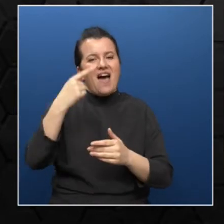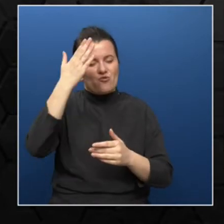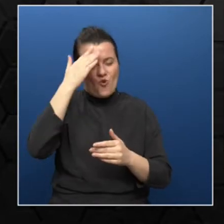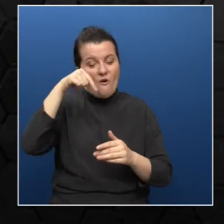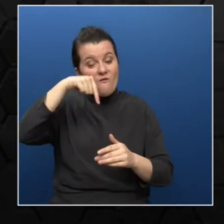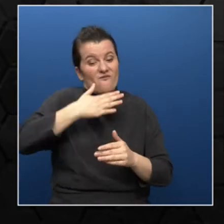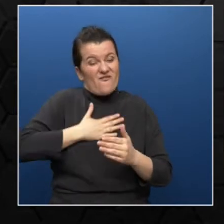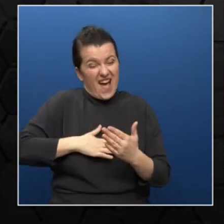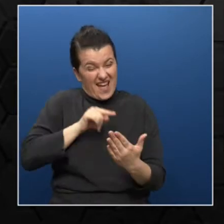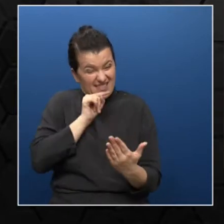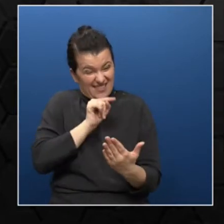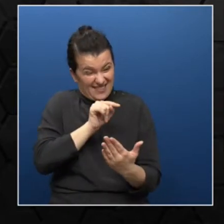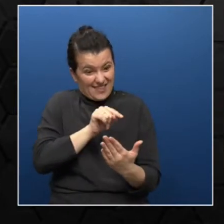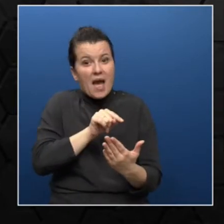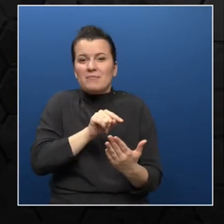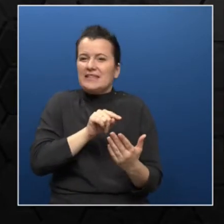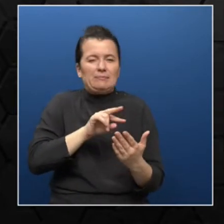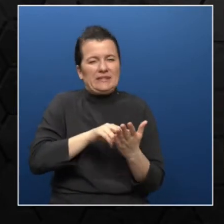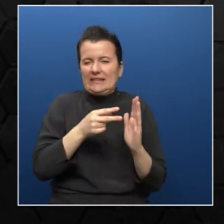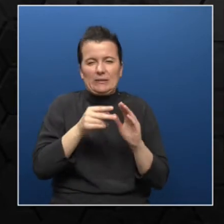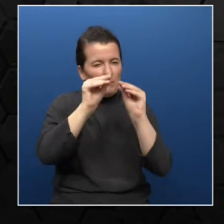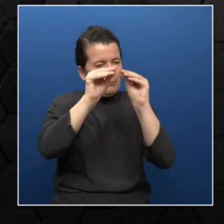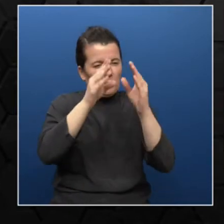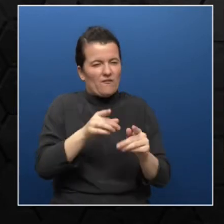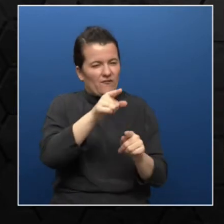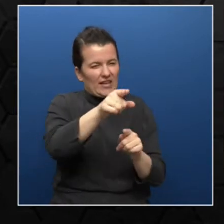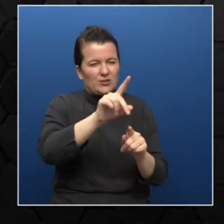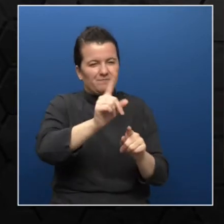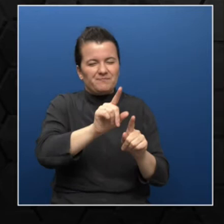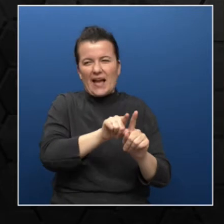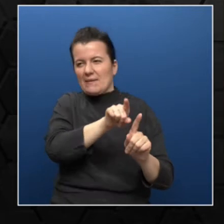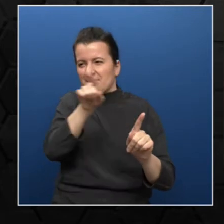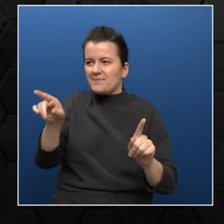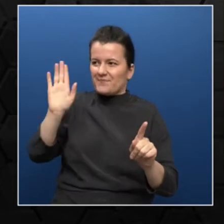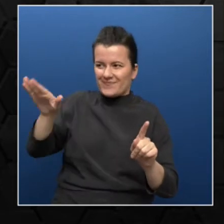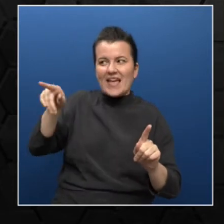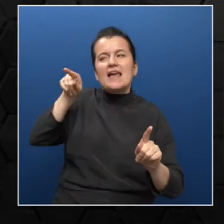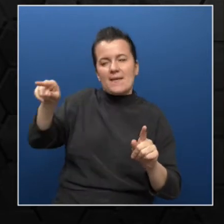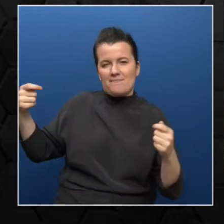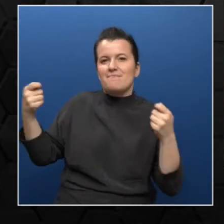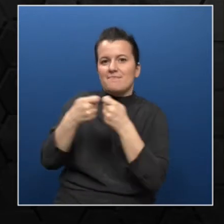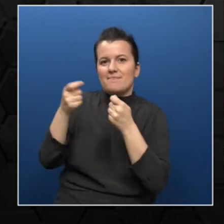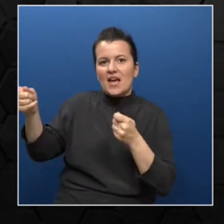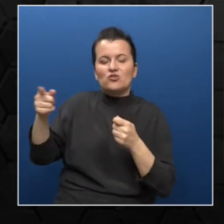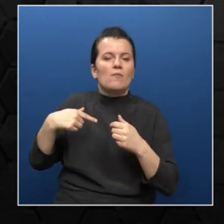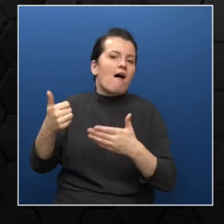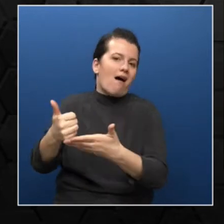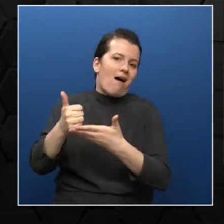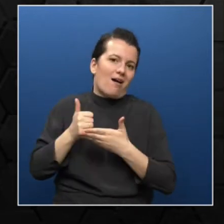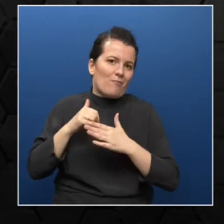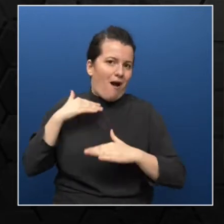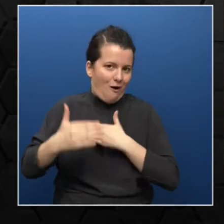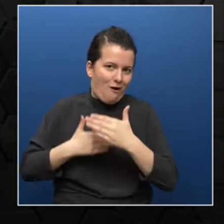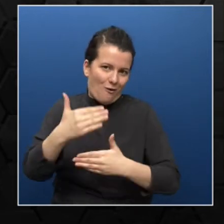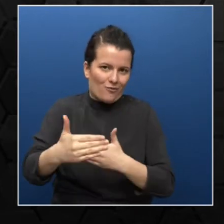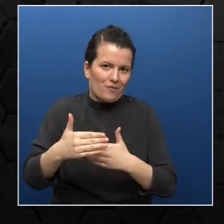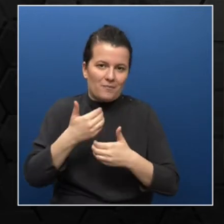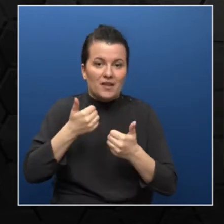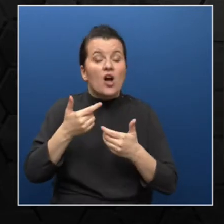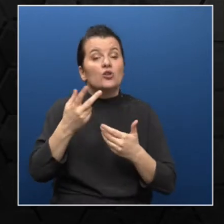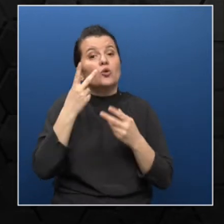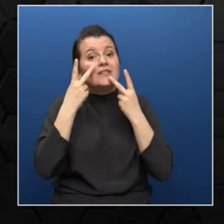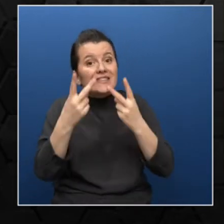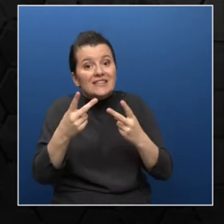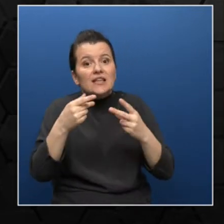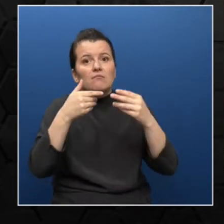with approaching professors, I recommend people not to just generalize your email, maybe visit the lab's website, just see